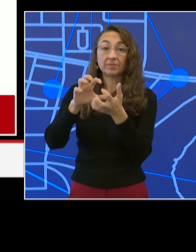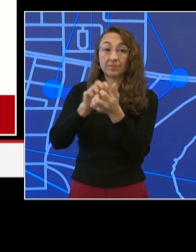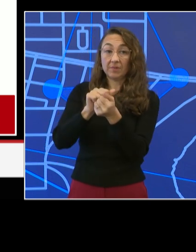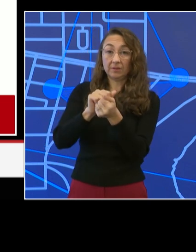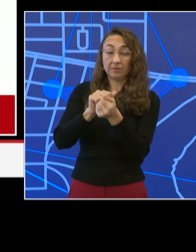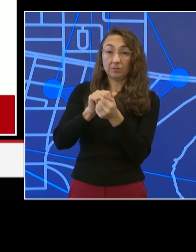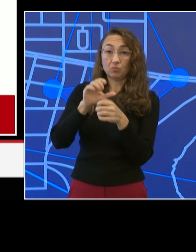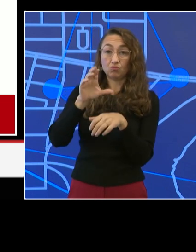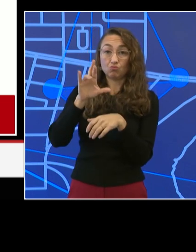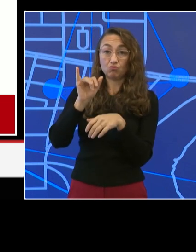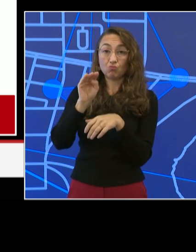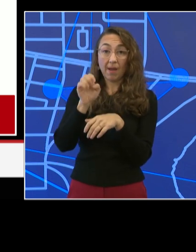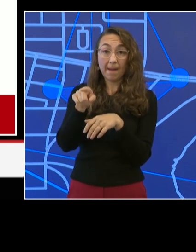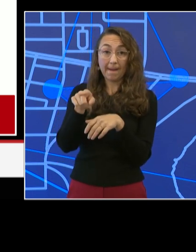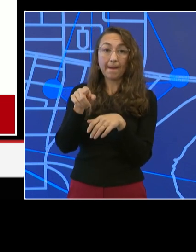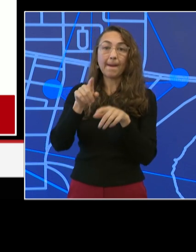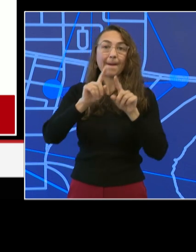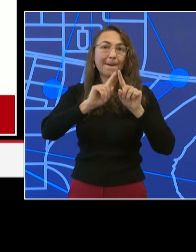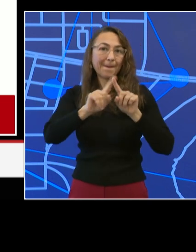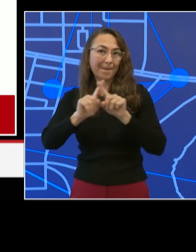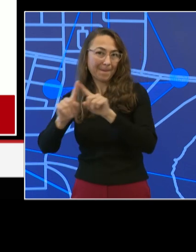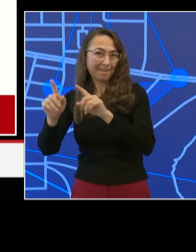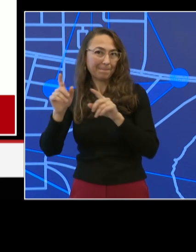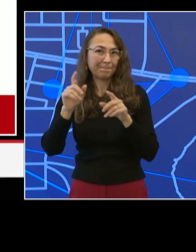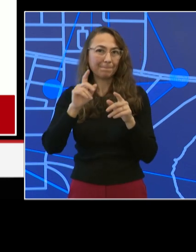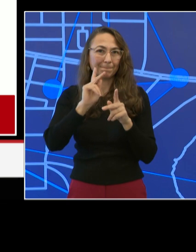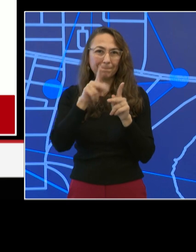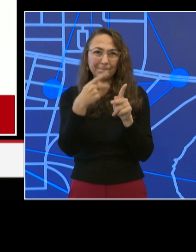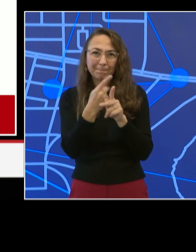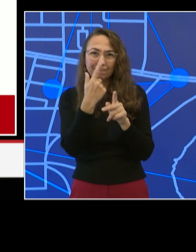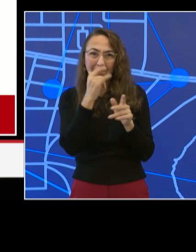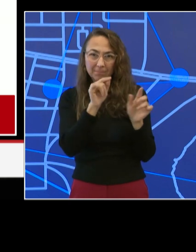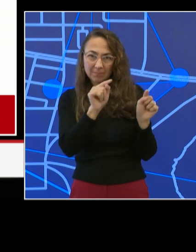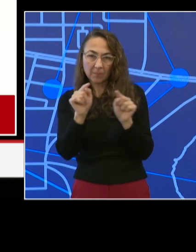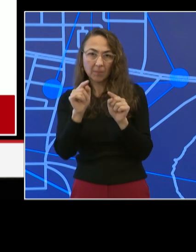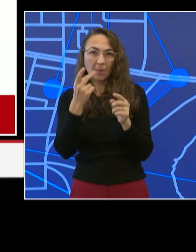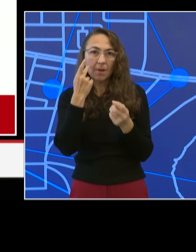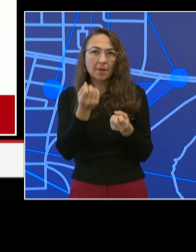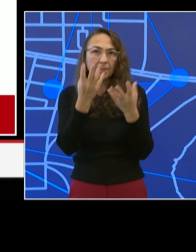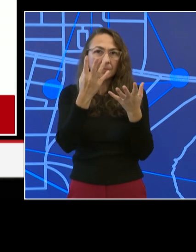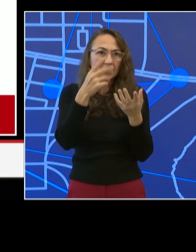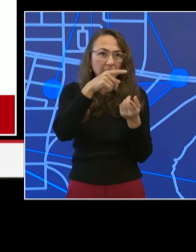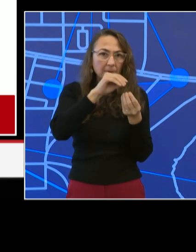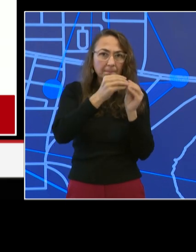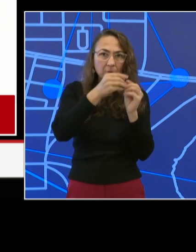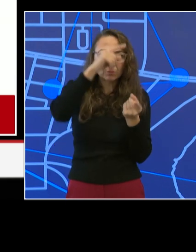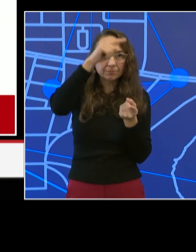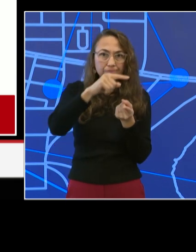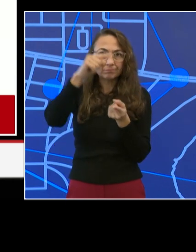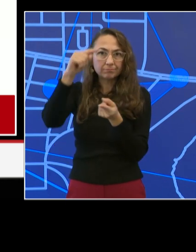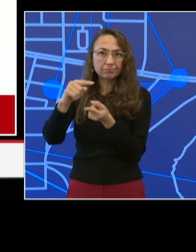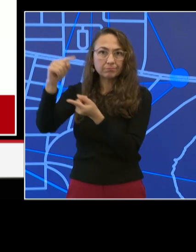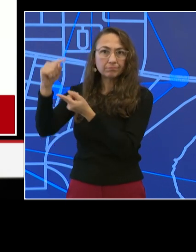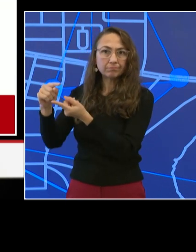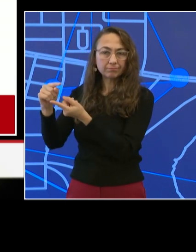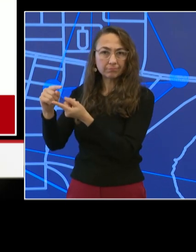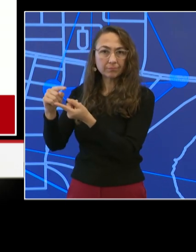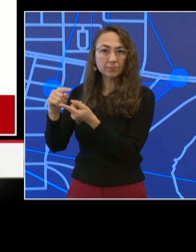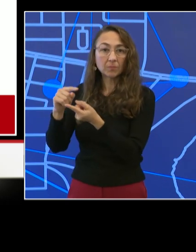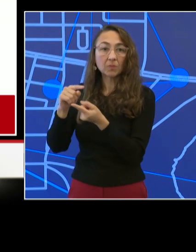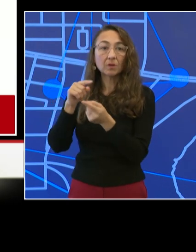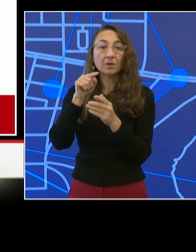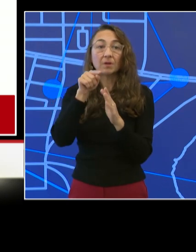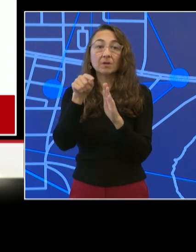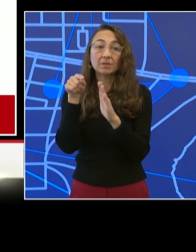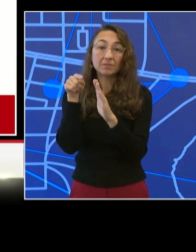are committing these crimes accountable in our city. Robberies are also down 39%, with a 48% reduction in carjackings